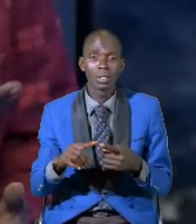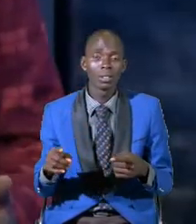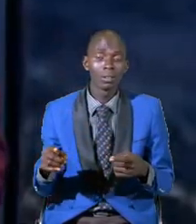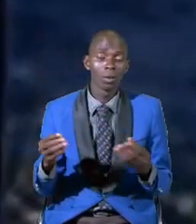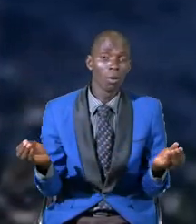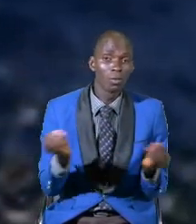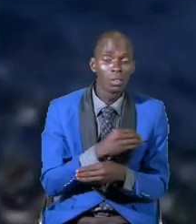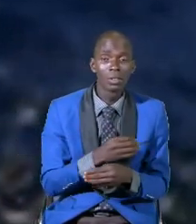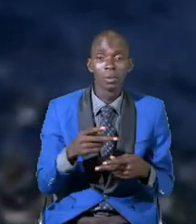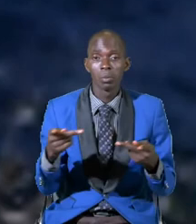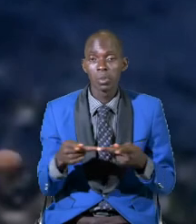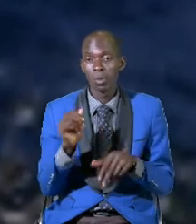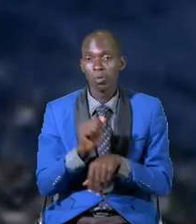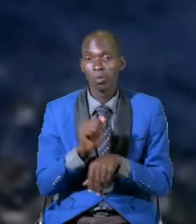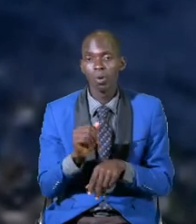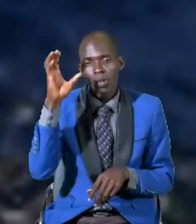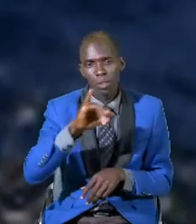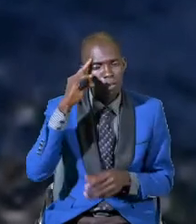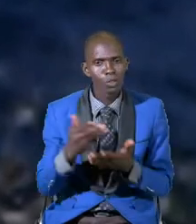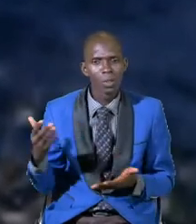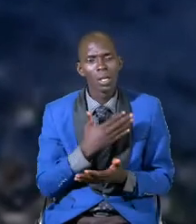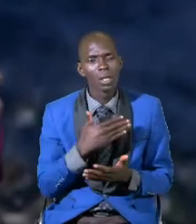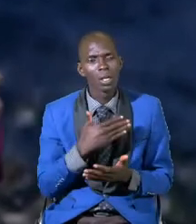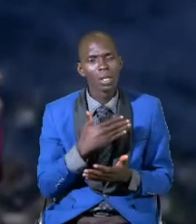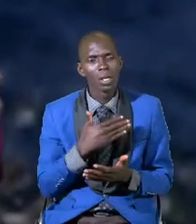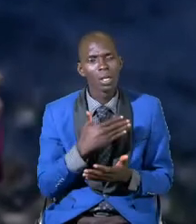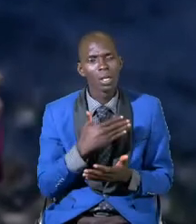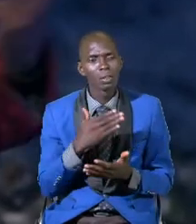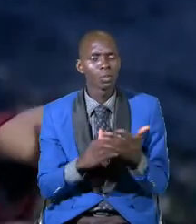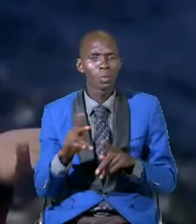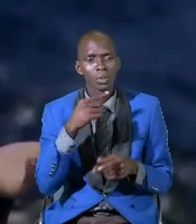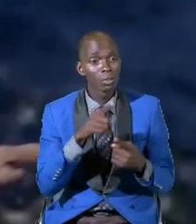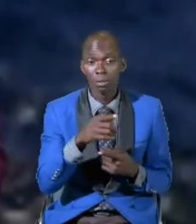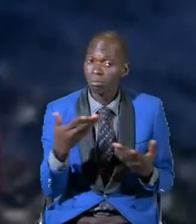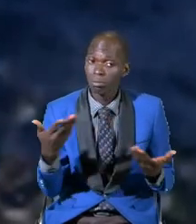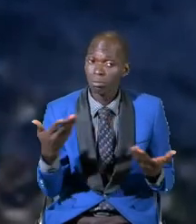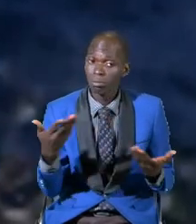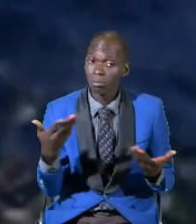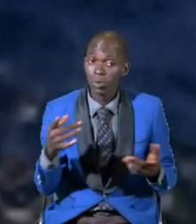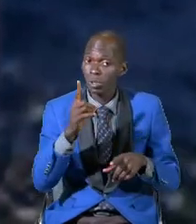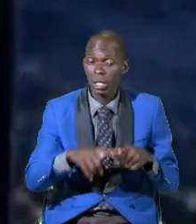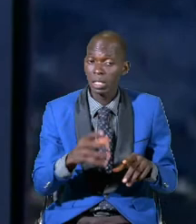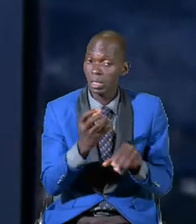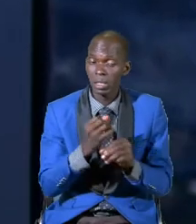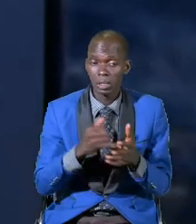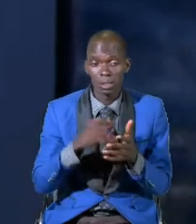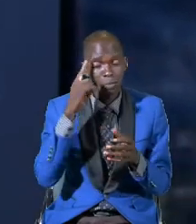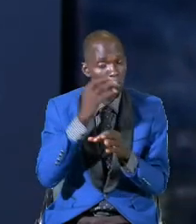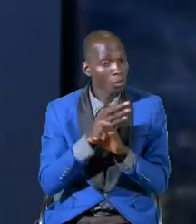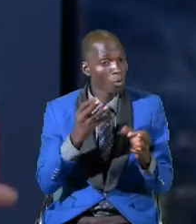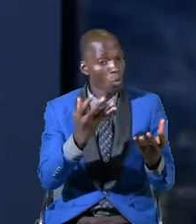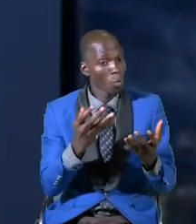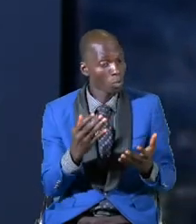looking for something. And the people tell them, nothing goes for nothing. If you want that,